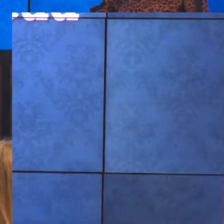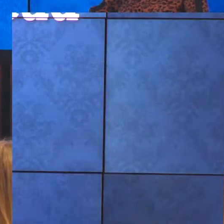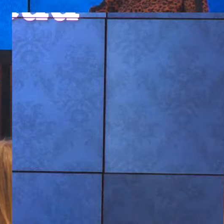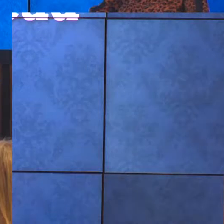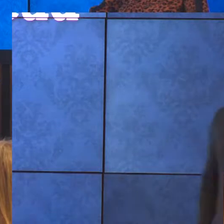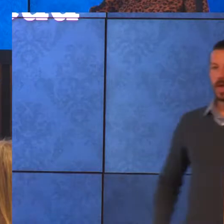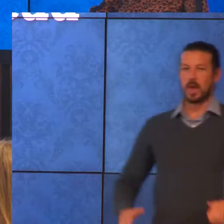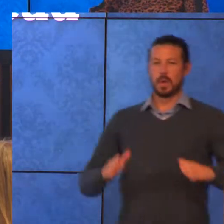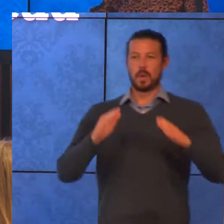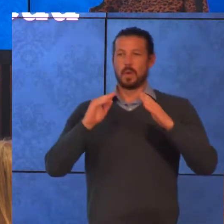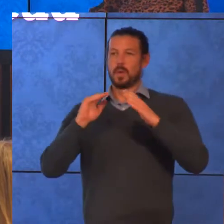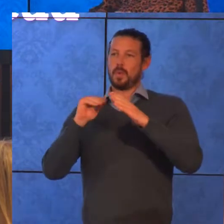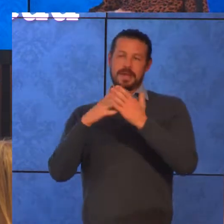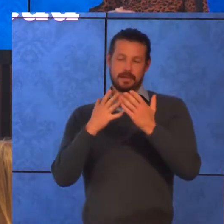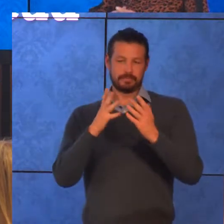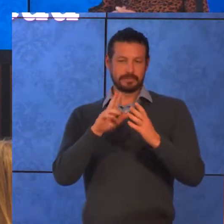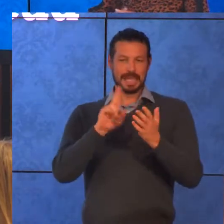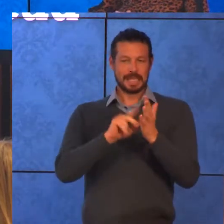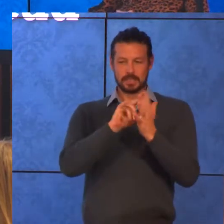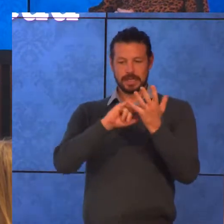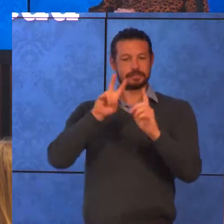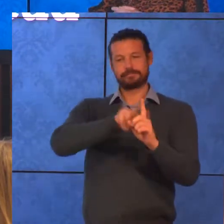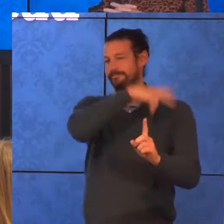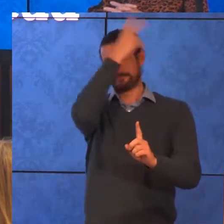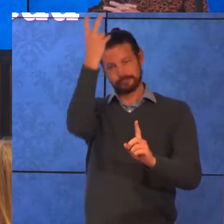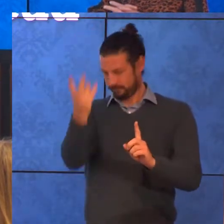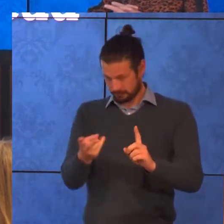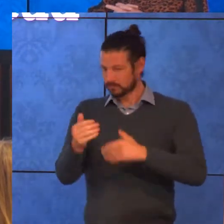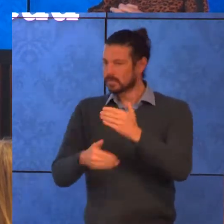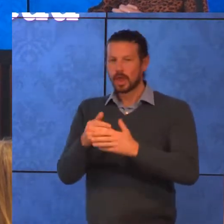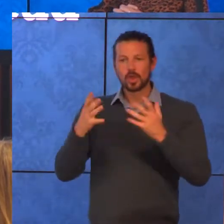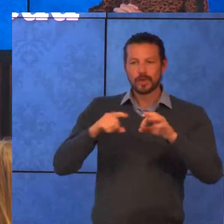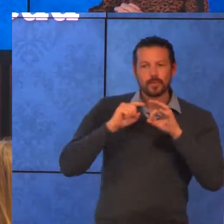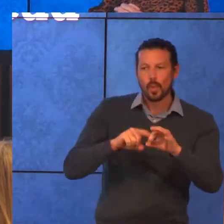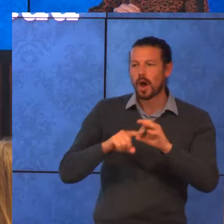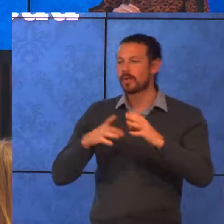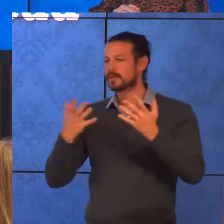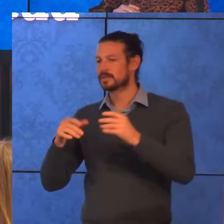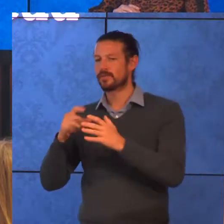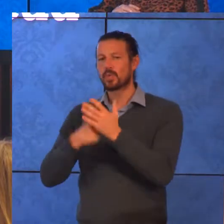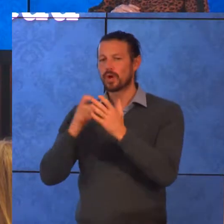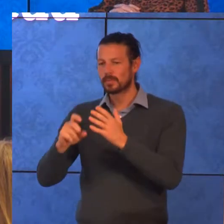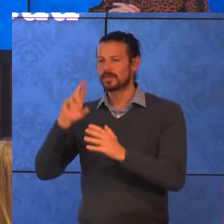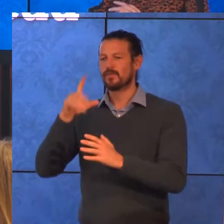the full rollout of the NDIS, the transition. We've got a lot of inquiries underway. We've got a Royal Commission into Disability Abuse.